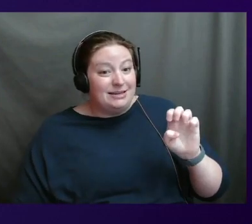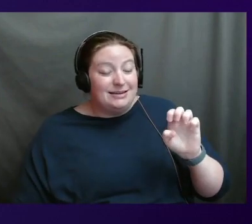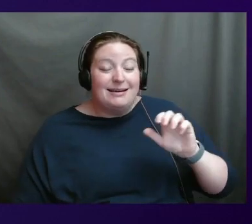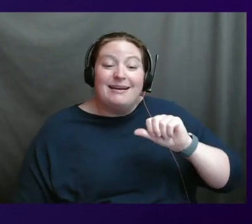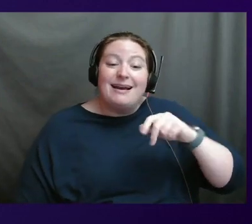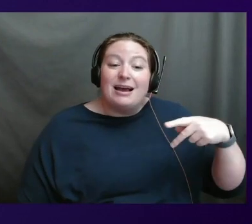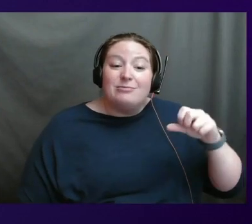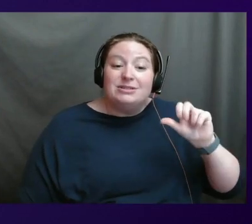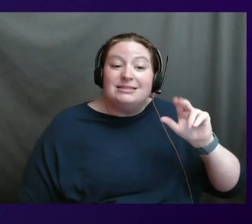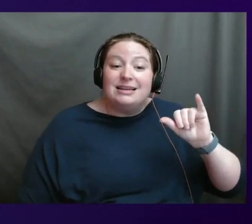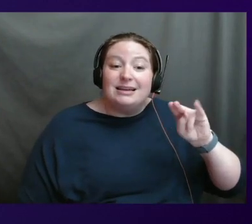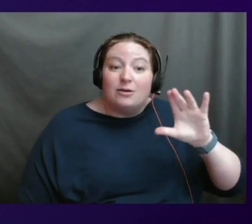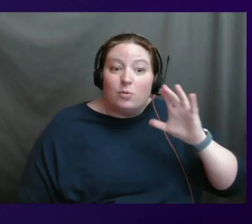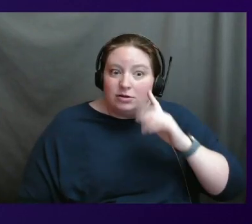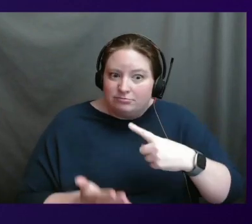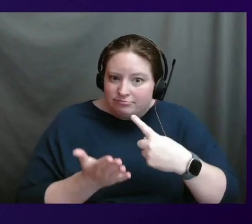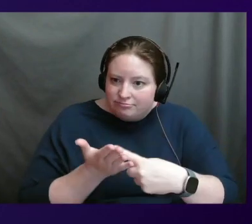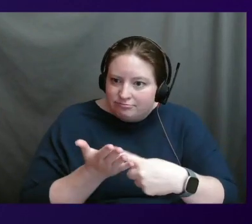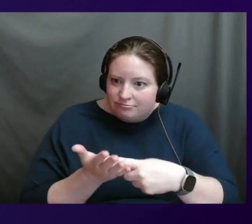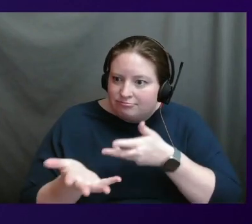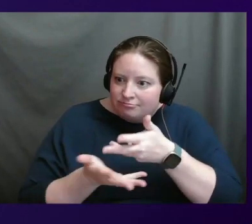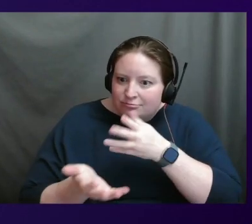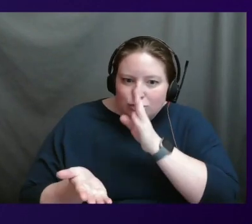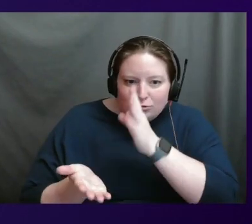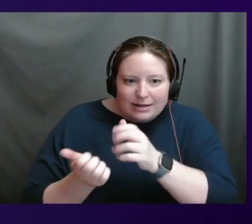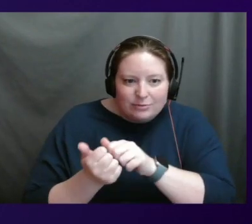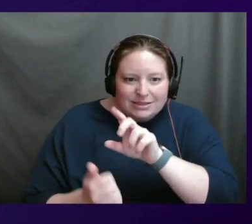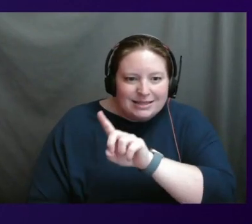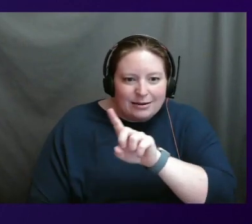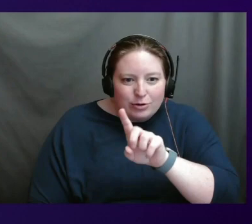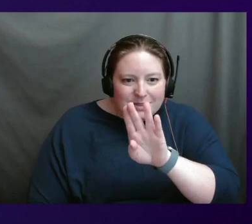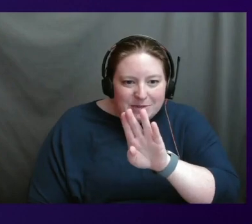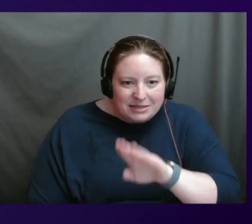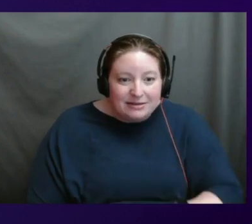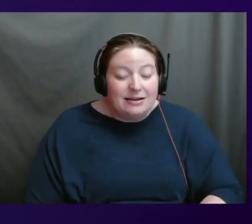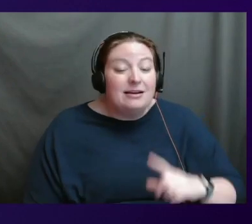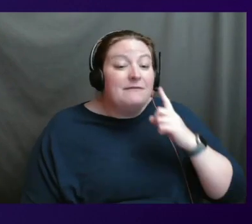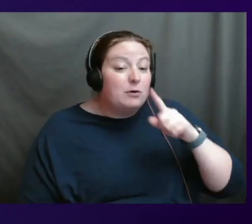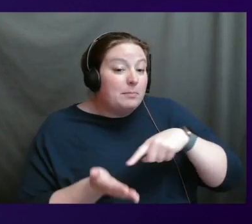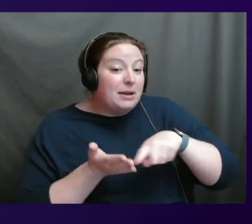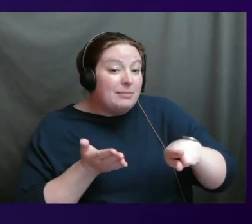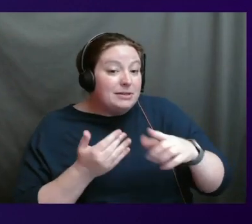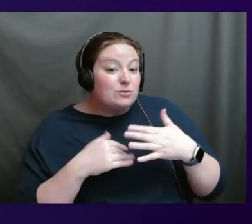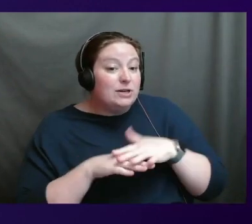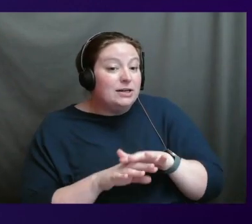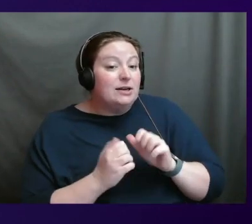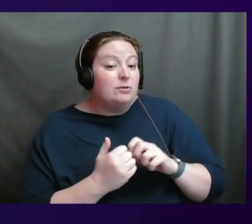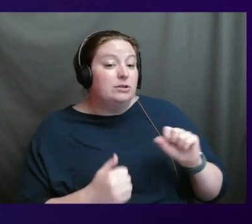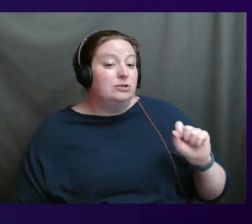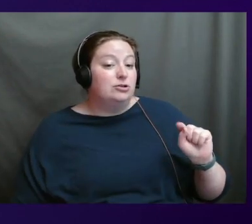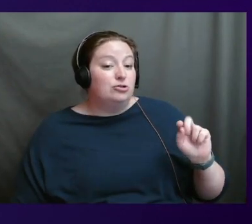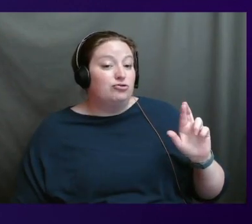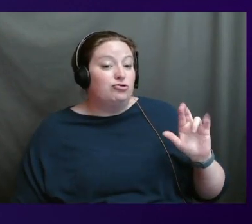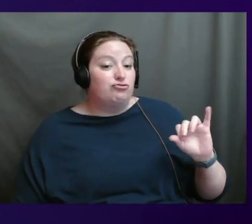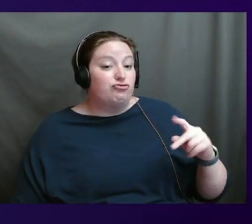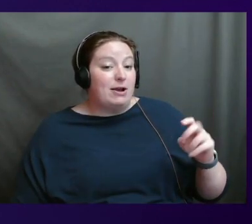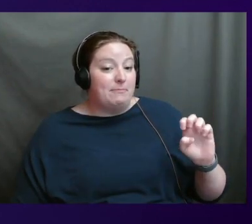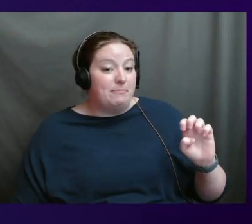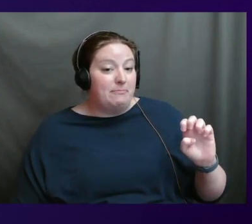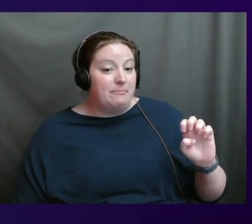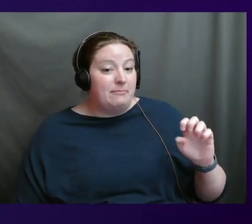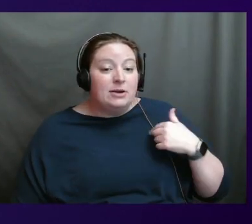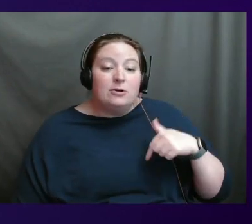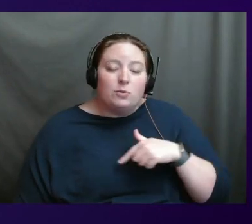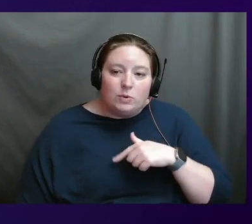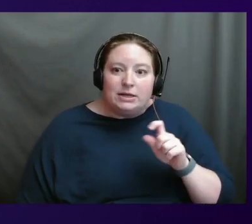DynamoDB. And then for payments, we're integrating with Stripe. Now, we need to listen and talk back to AWS when those